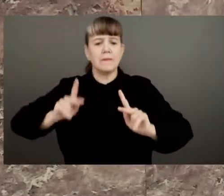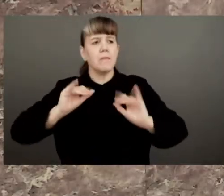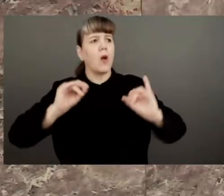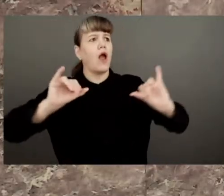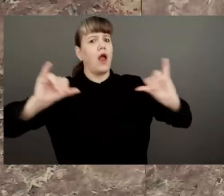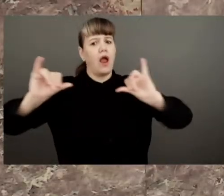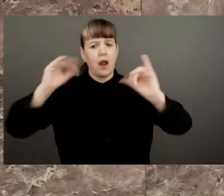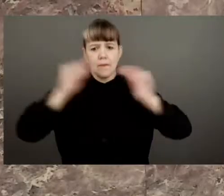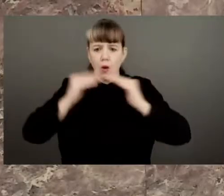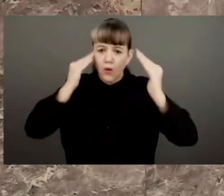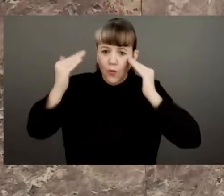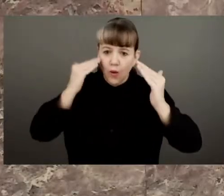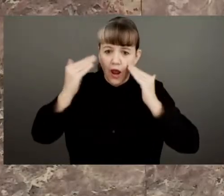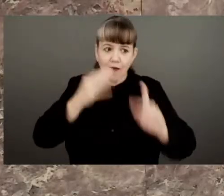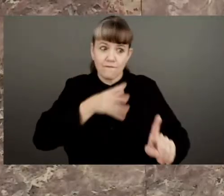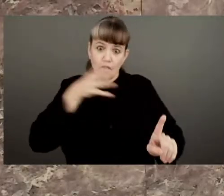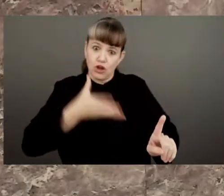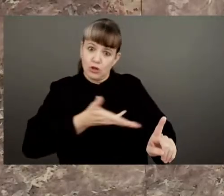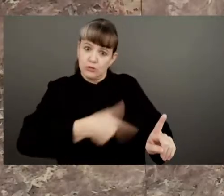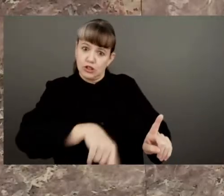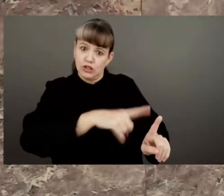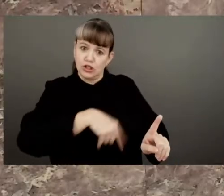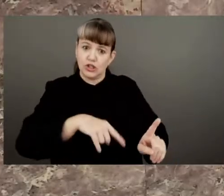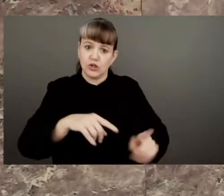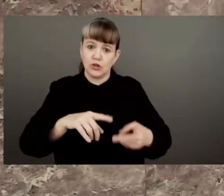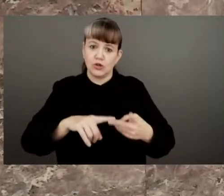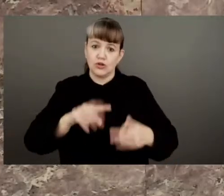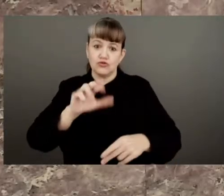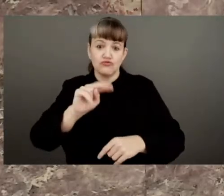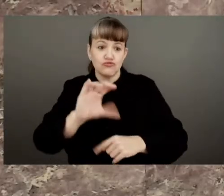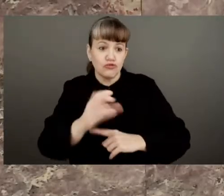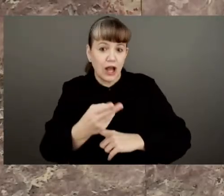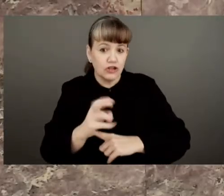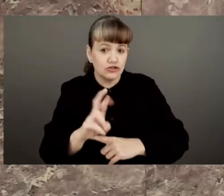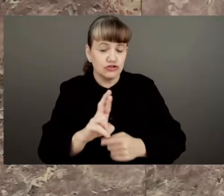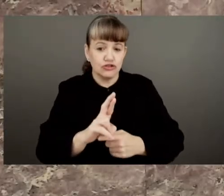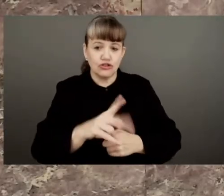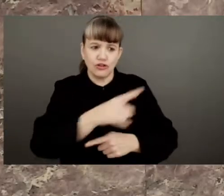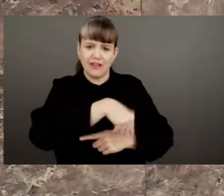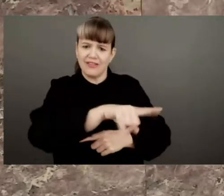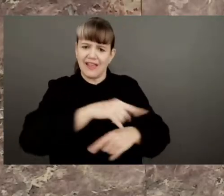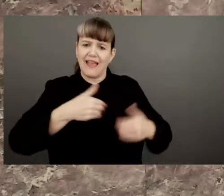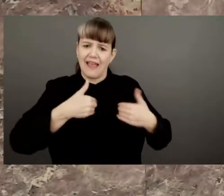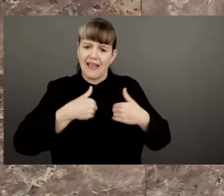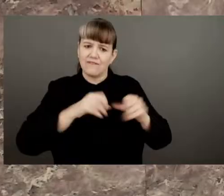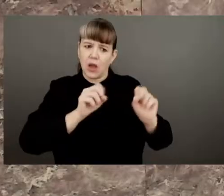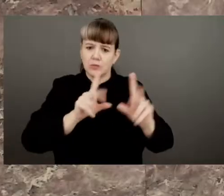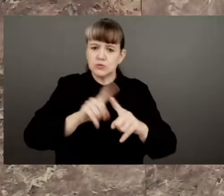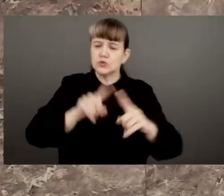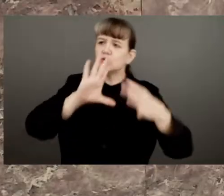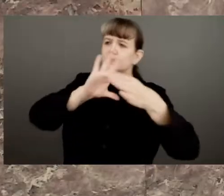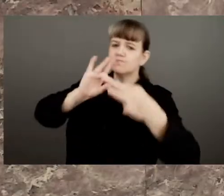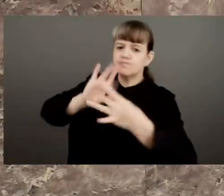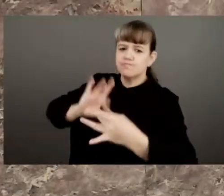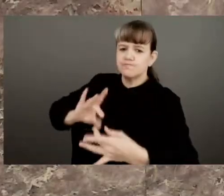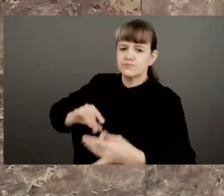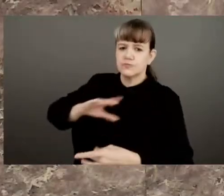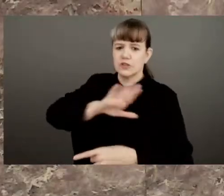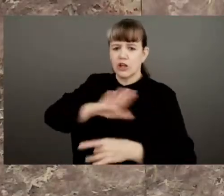and solutions to the sector's challenges with MLAs here in Victoria. Thank you, Mr. Speaker.